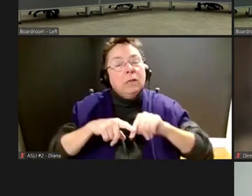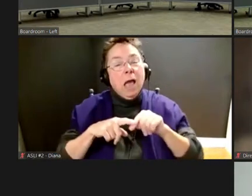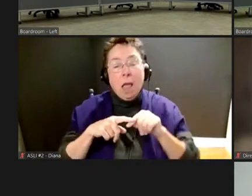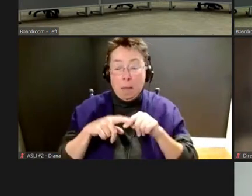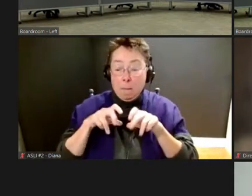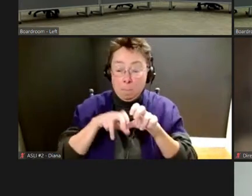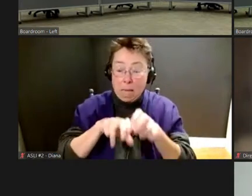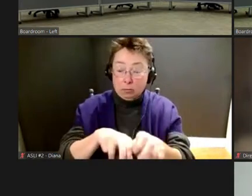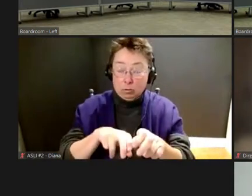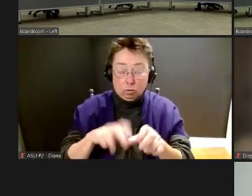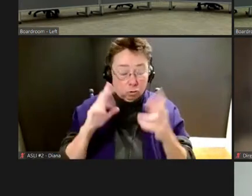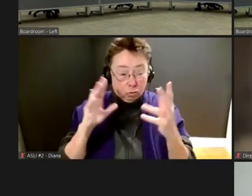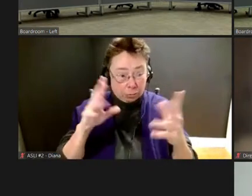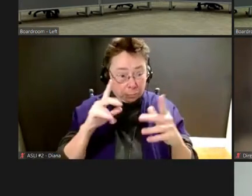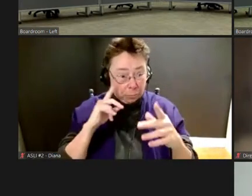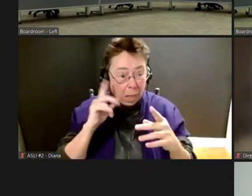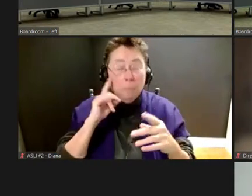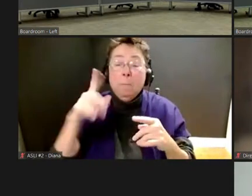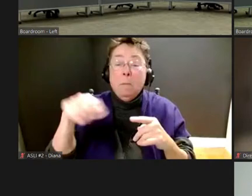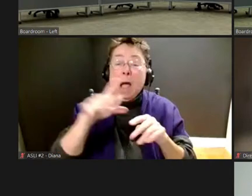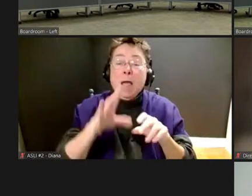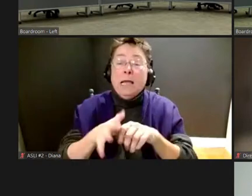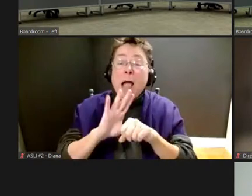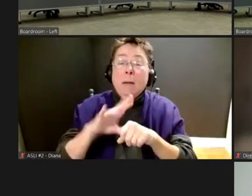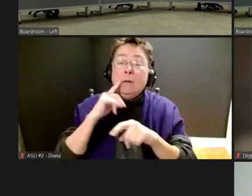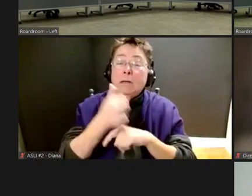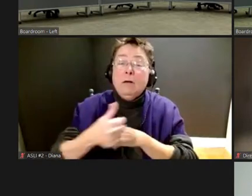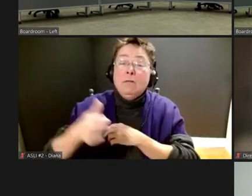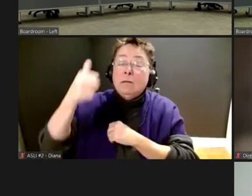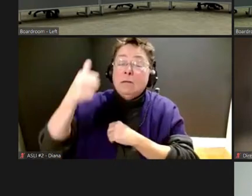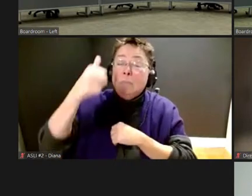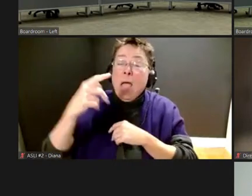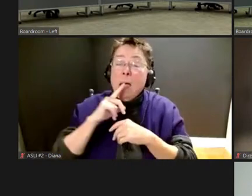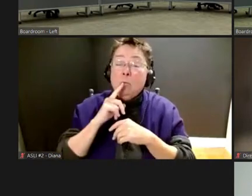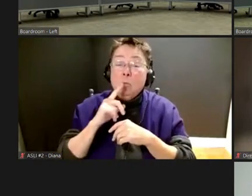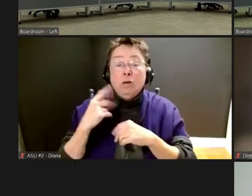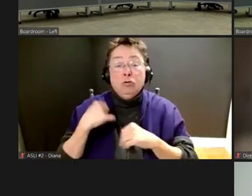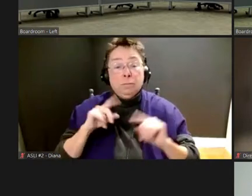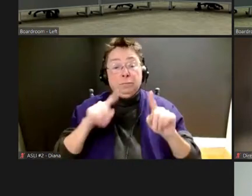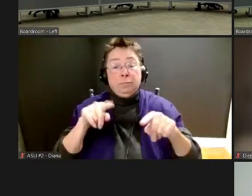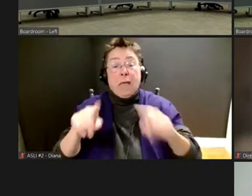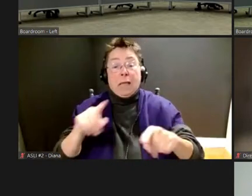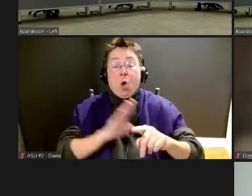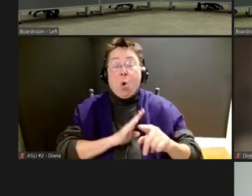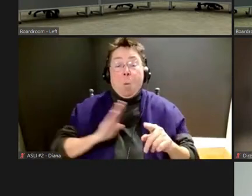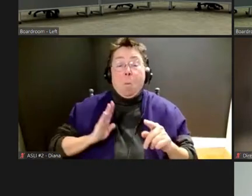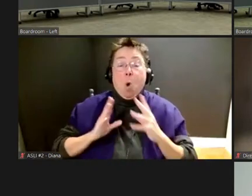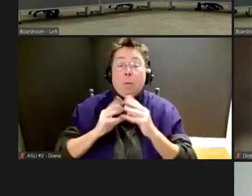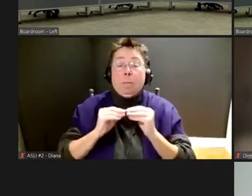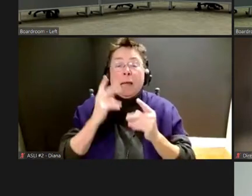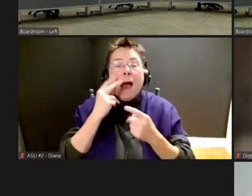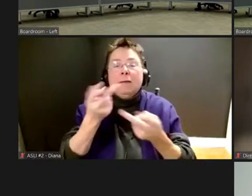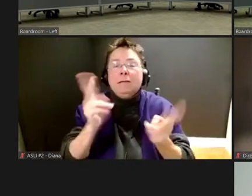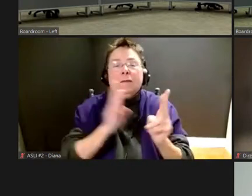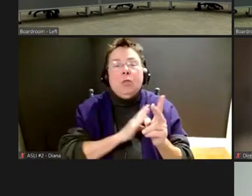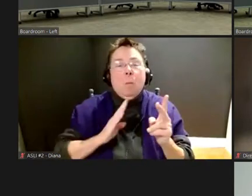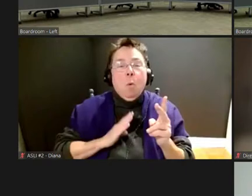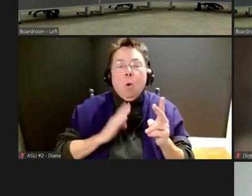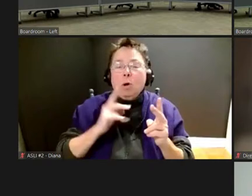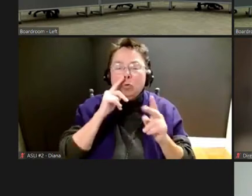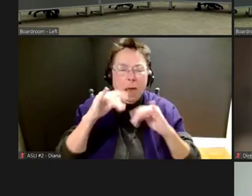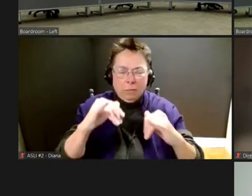outraged by the incompetence of the CTA executives. As a regular virtual attendee of the board meetings, I see a board that doesn't share the concerns of the